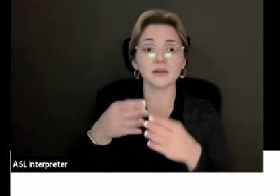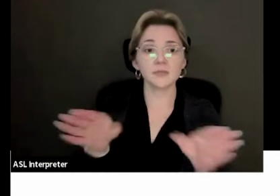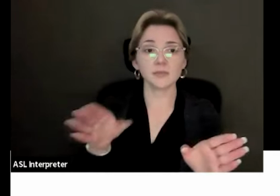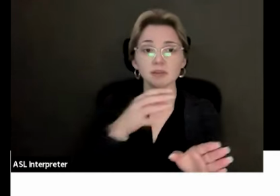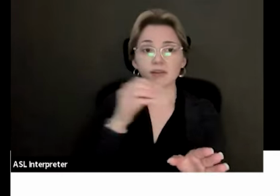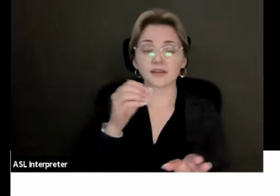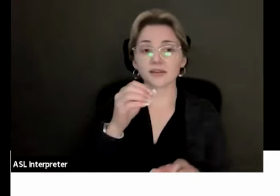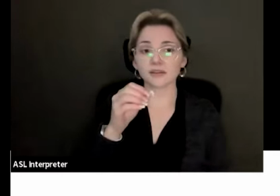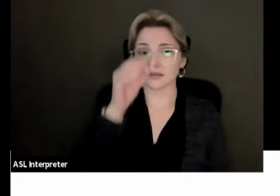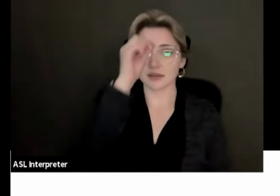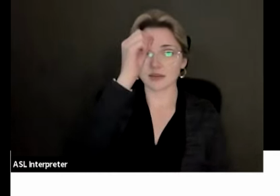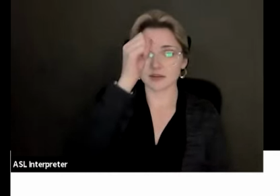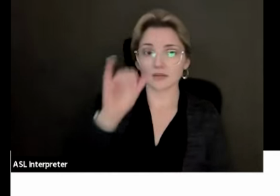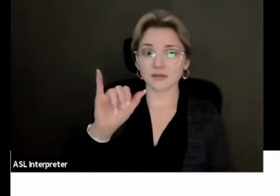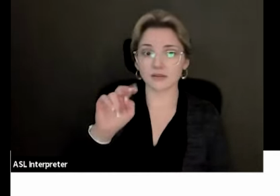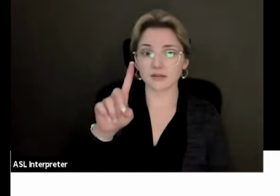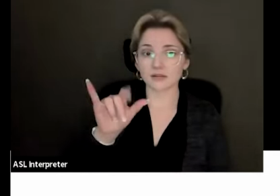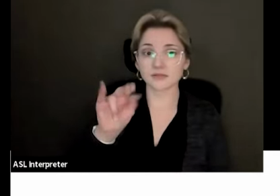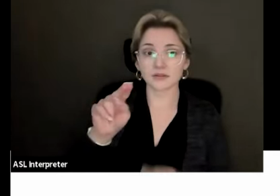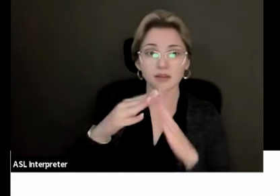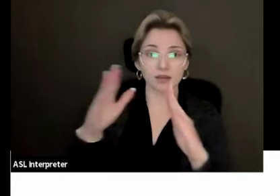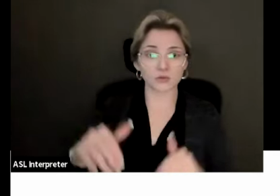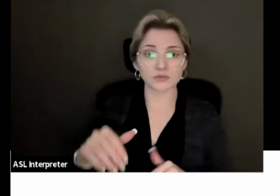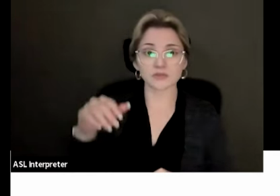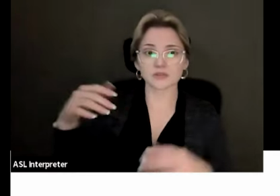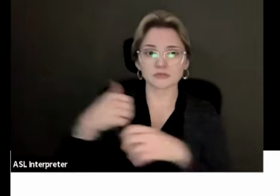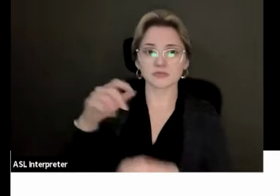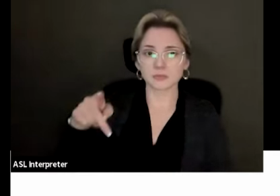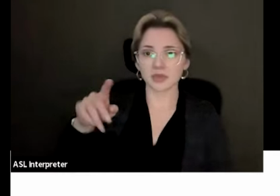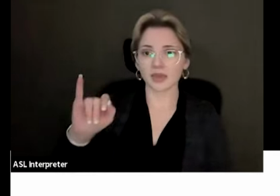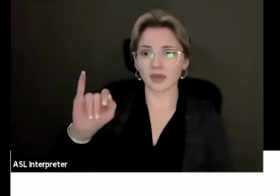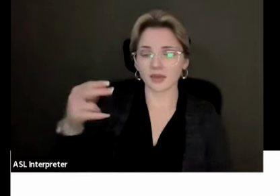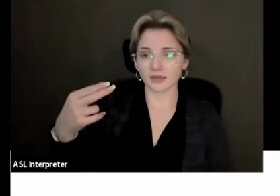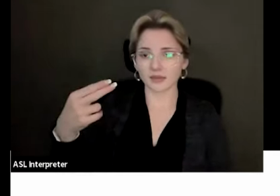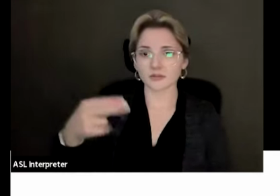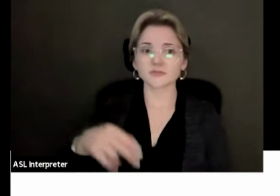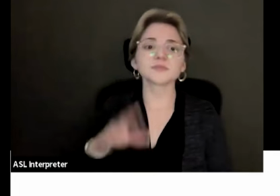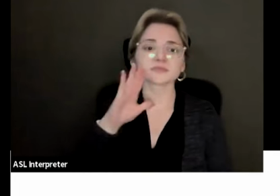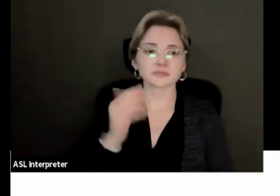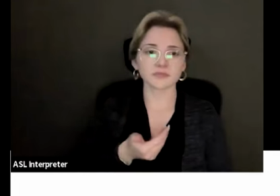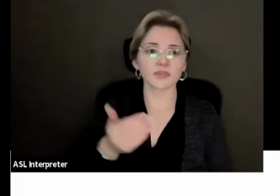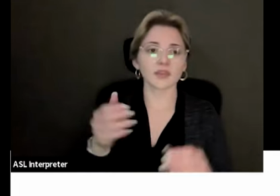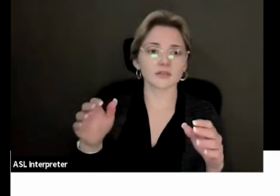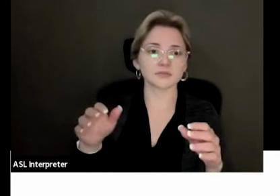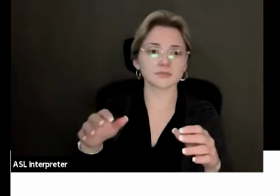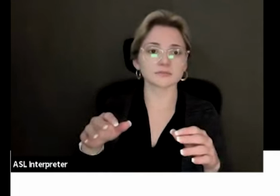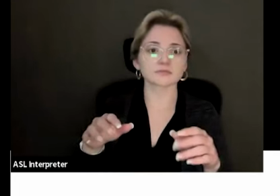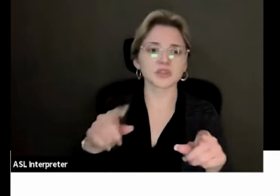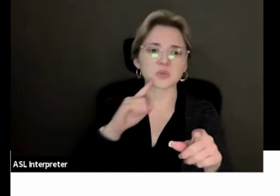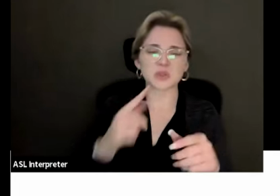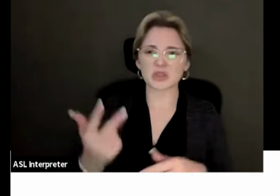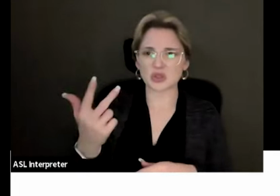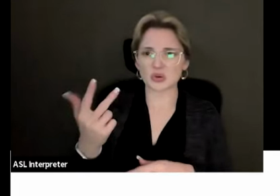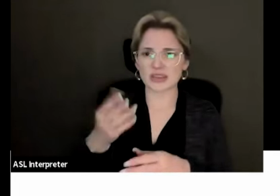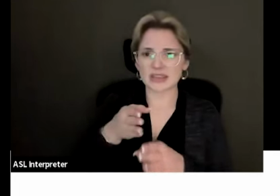the big ones under this umbrella are going to be our public housing programs and then our voucher